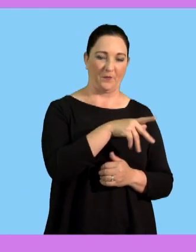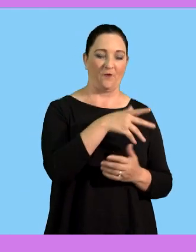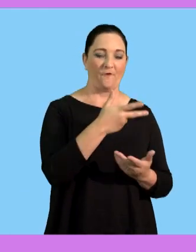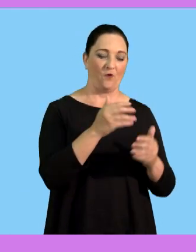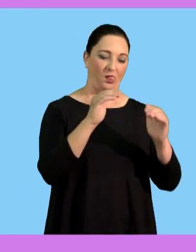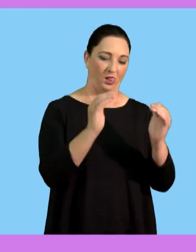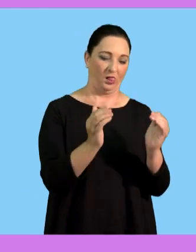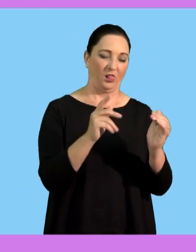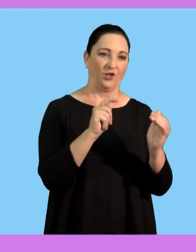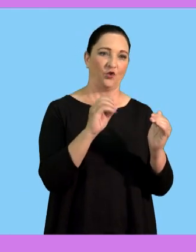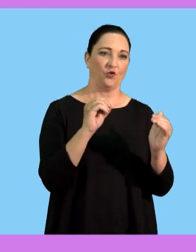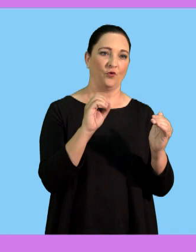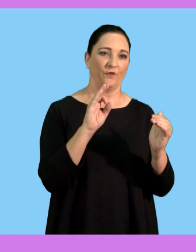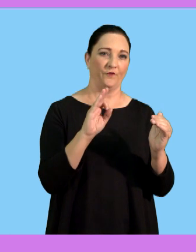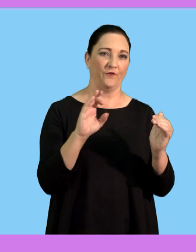it being a toffee.